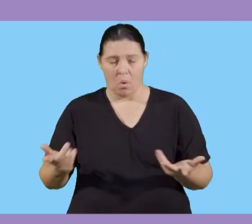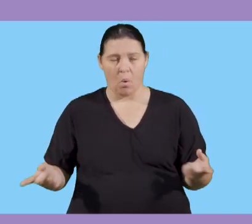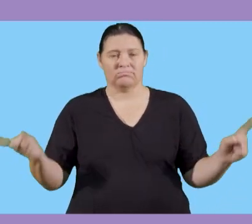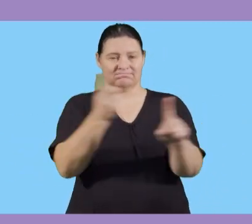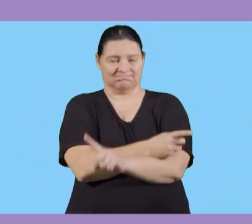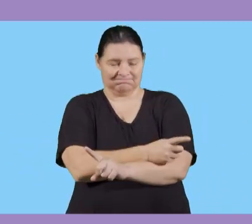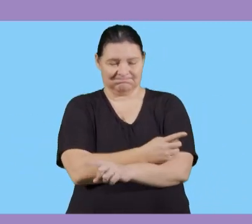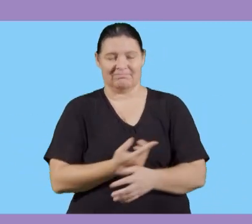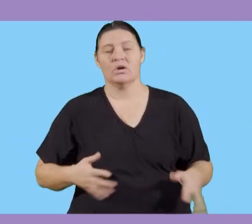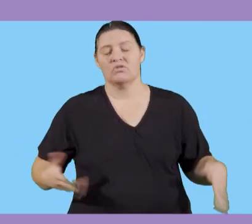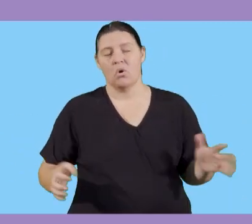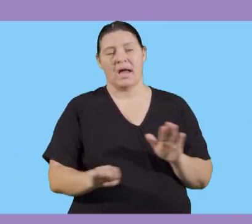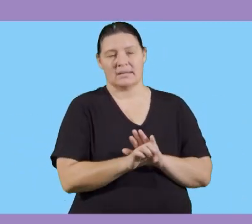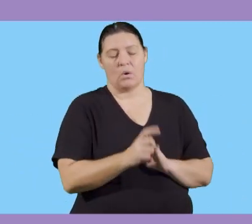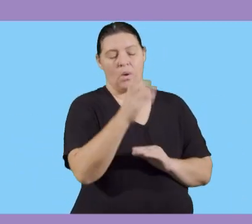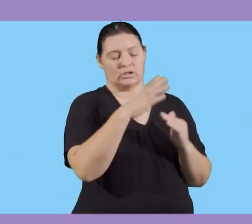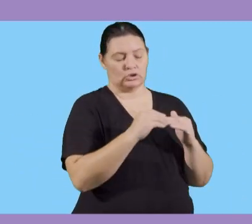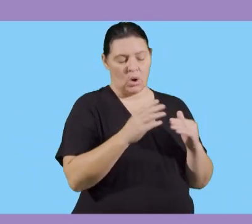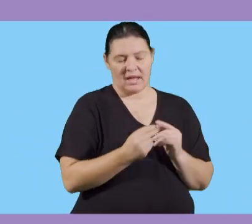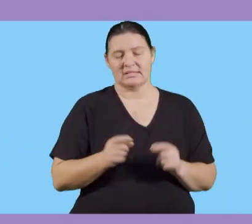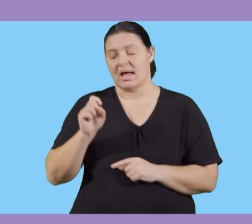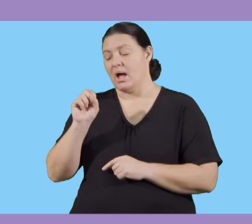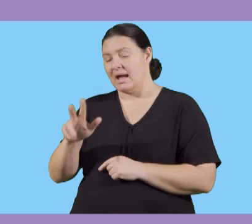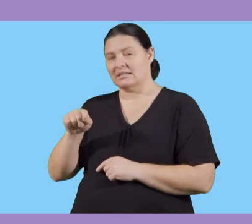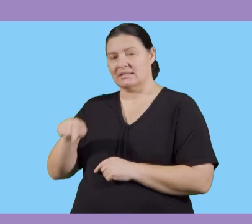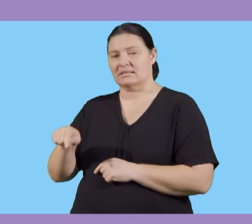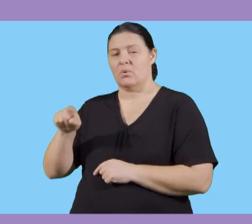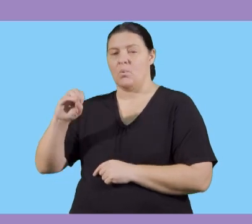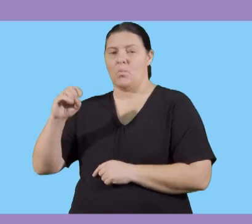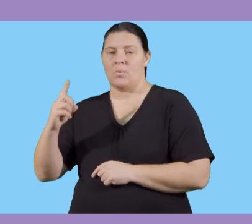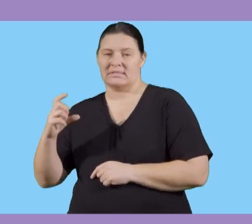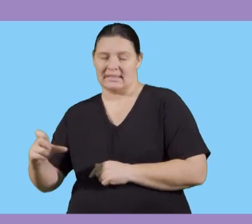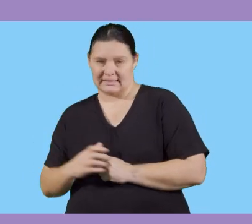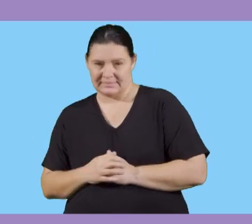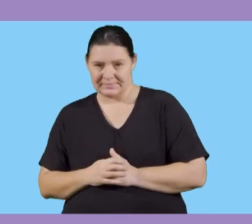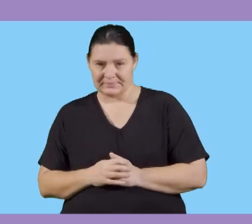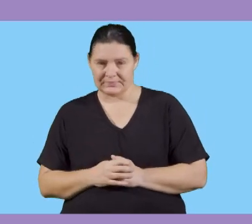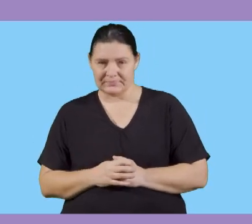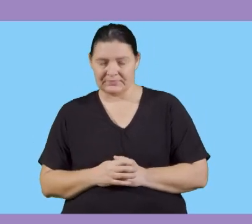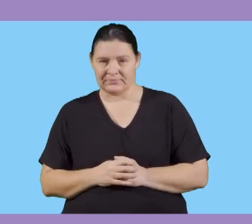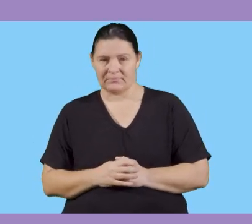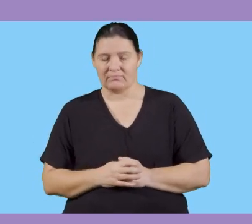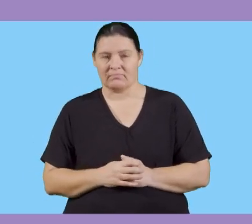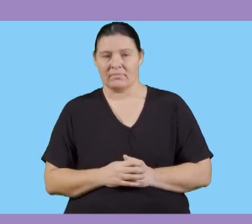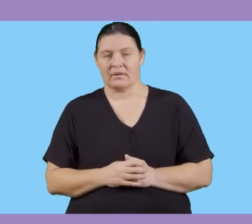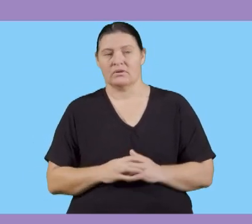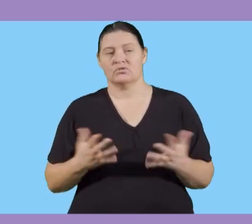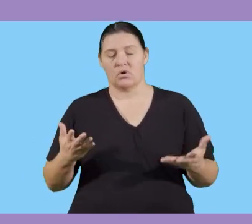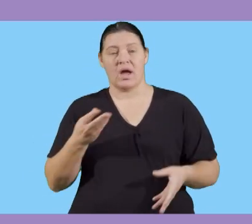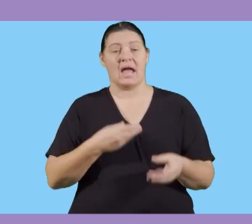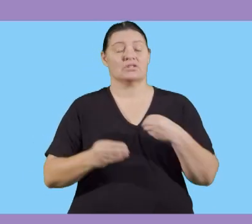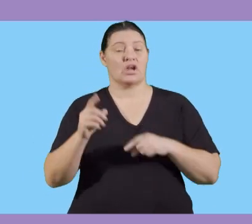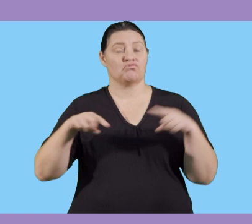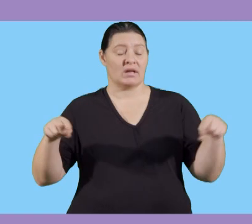or vice versa. So for example, $1 is to 18 rands and 1 cent. So